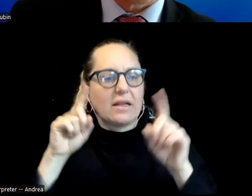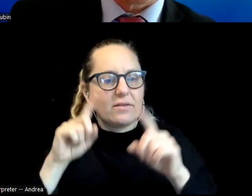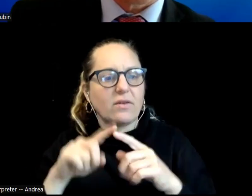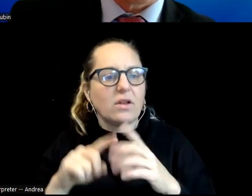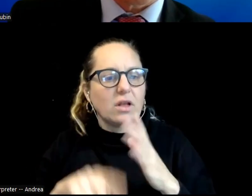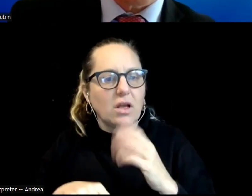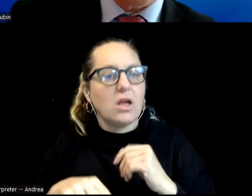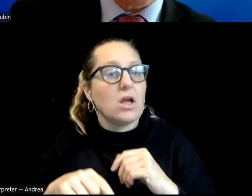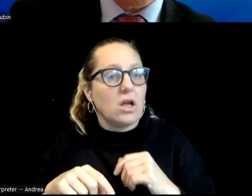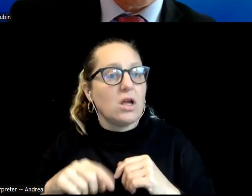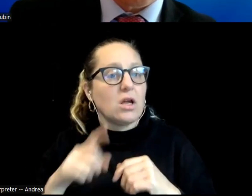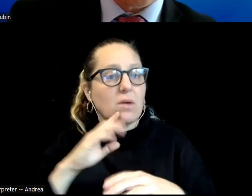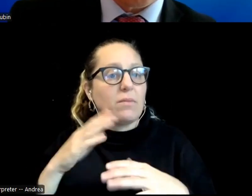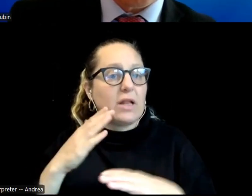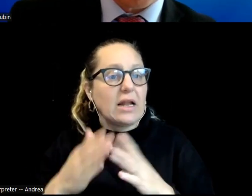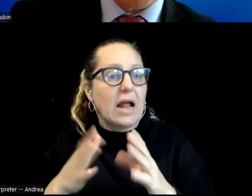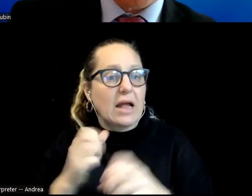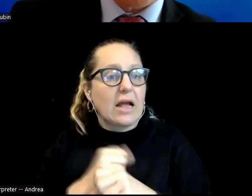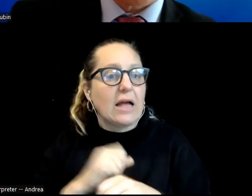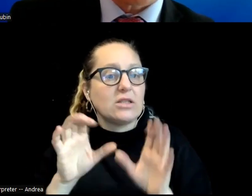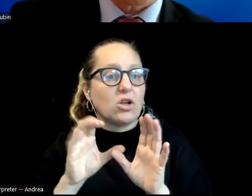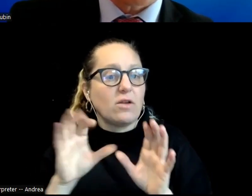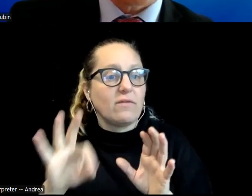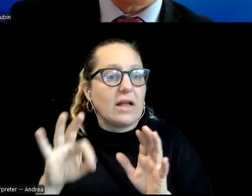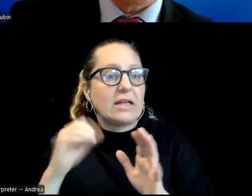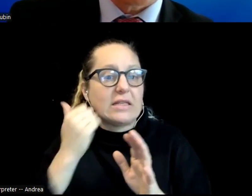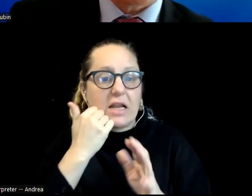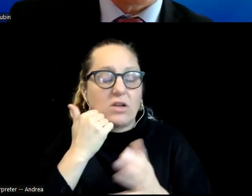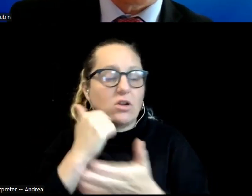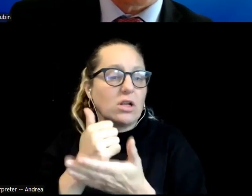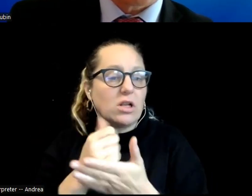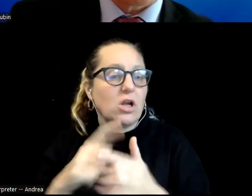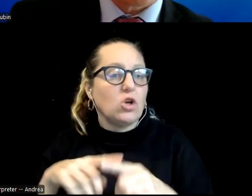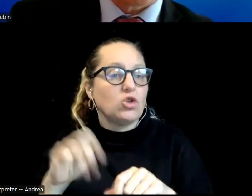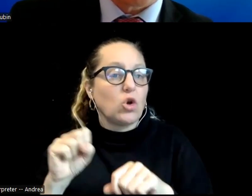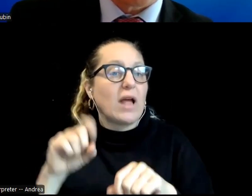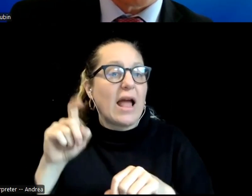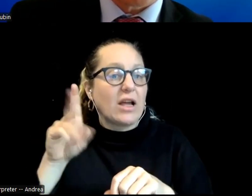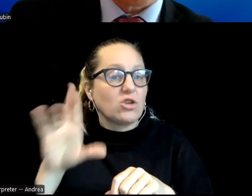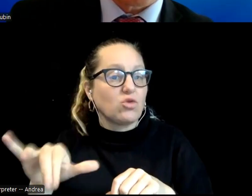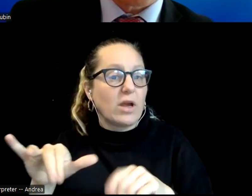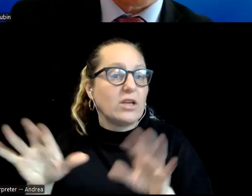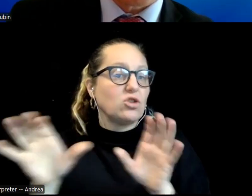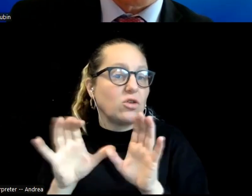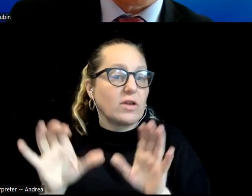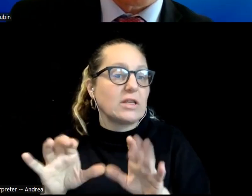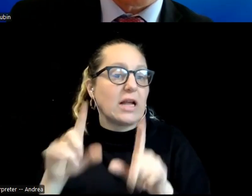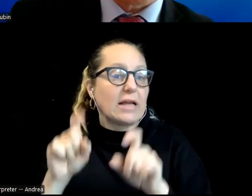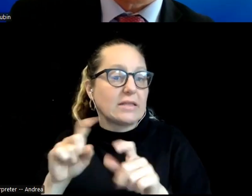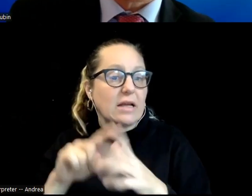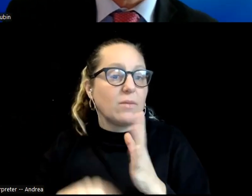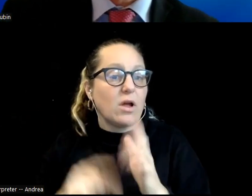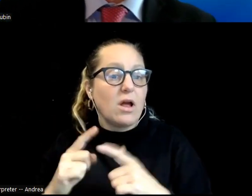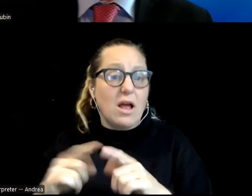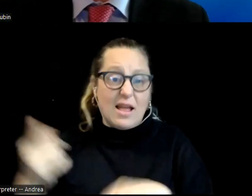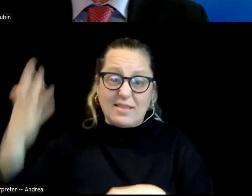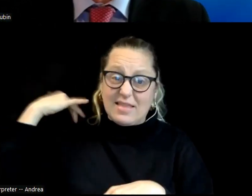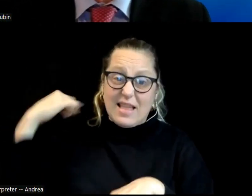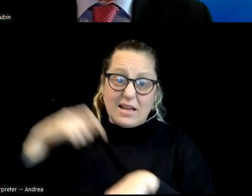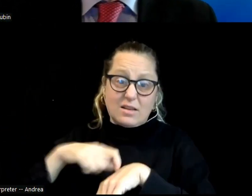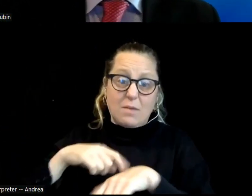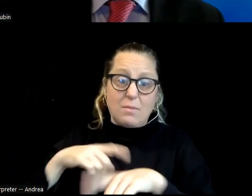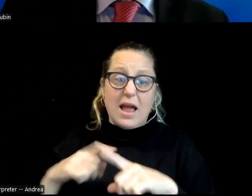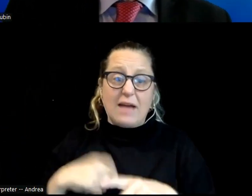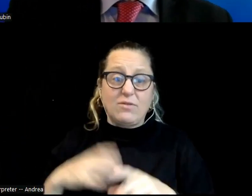assisting. I took my X-ray certification exam. Back in those days, we had to be certified to place topical